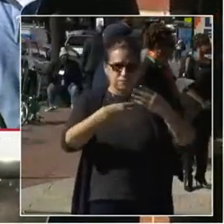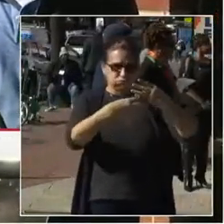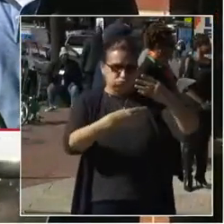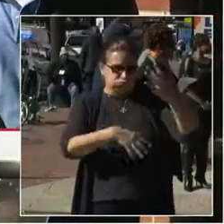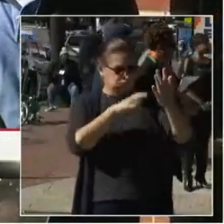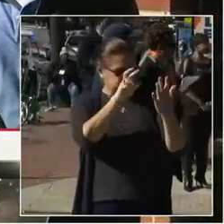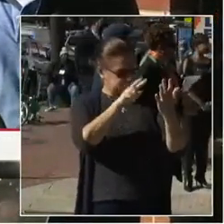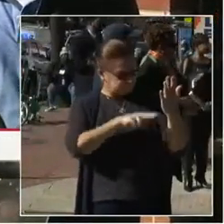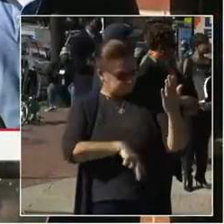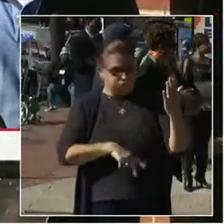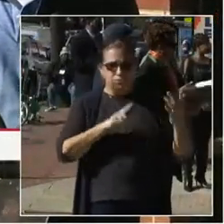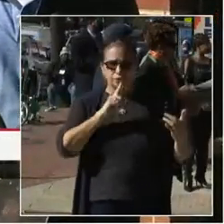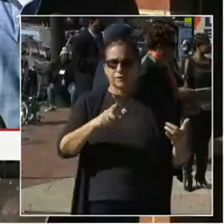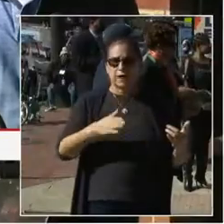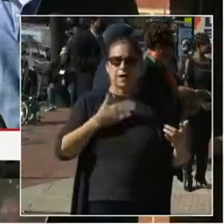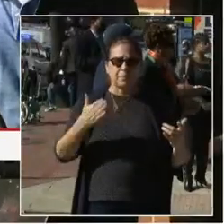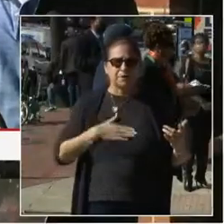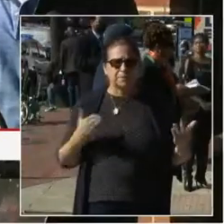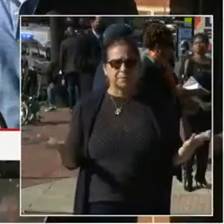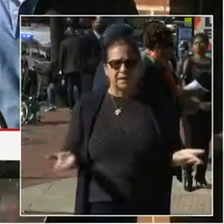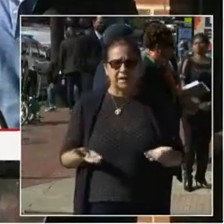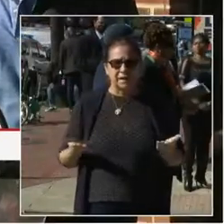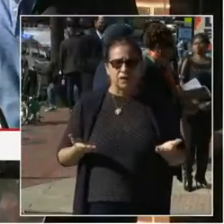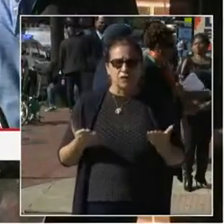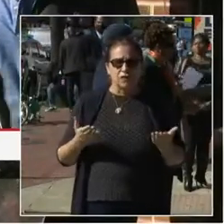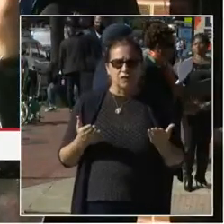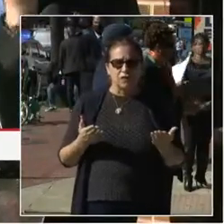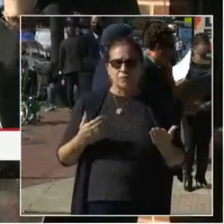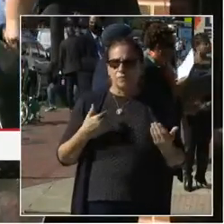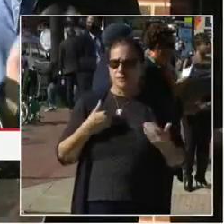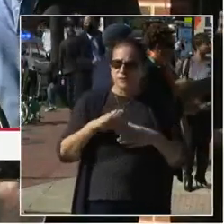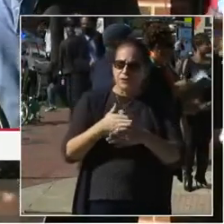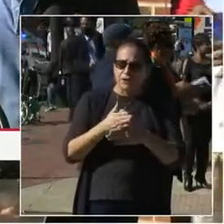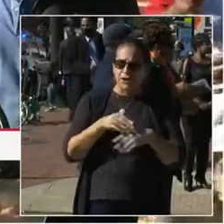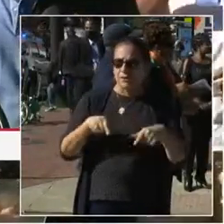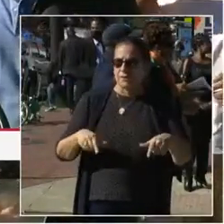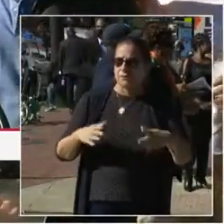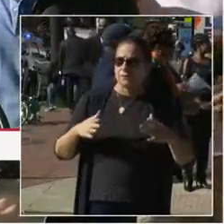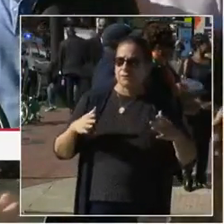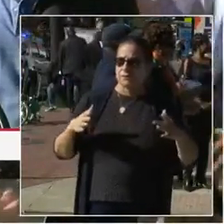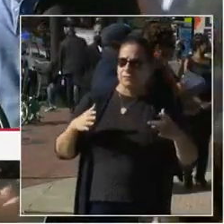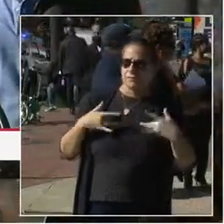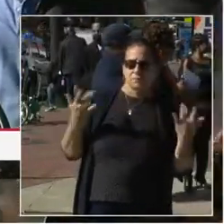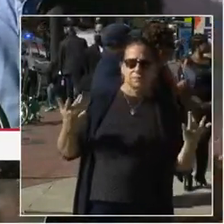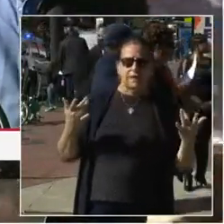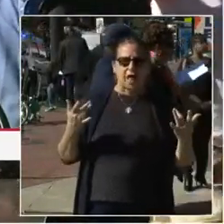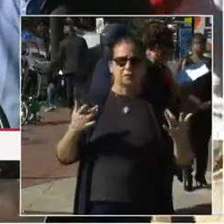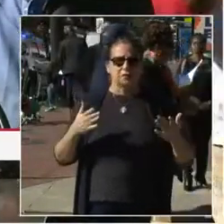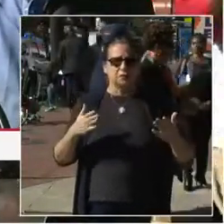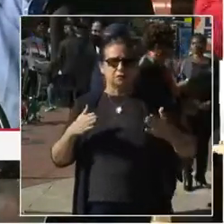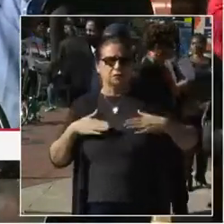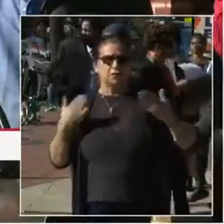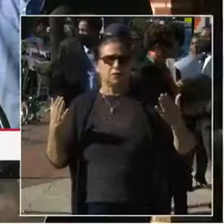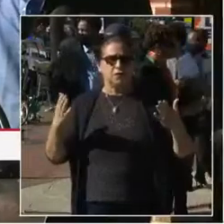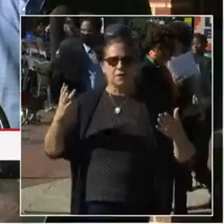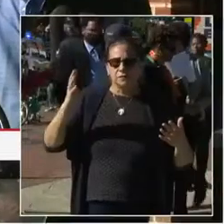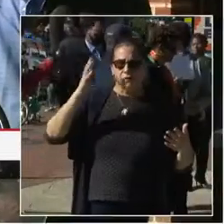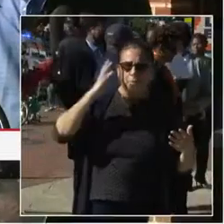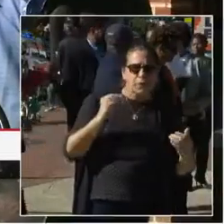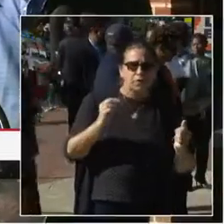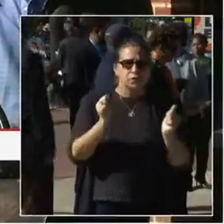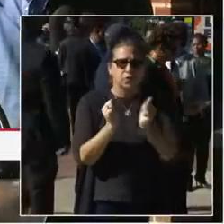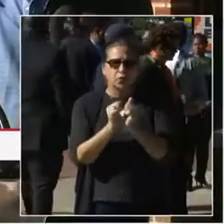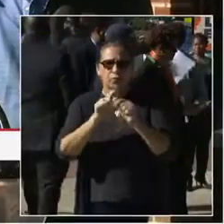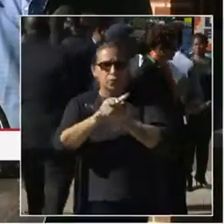Fish Scale, just down the street from Half Smoke, in the shadow of Howard University, and just across the street from the Howard Theater.